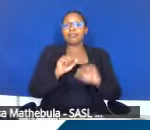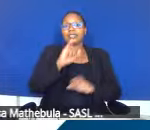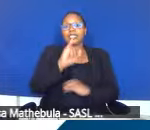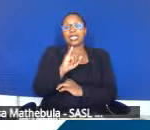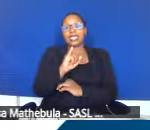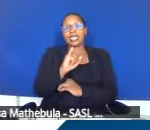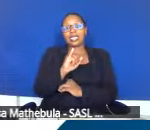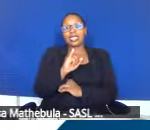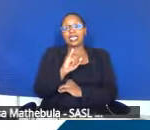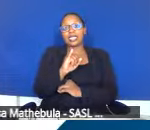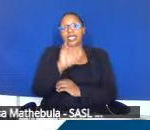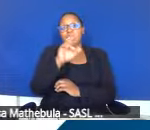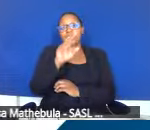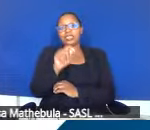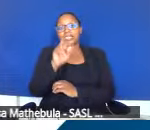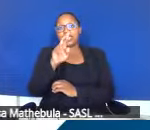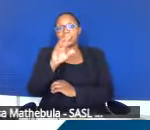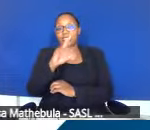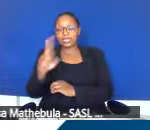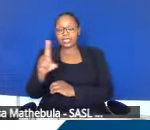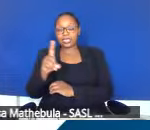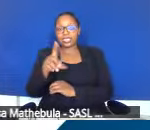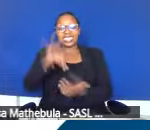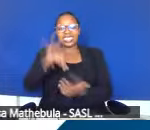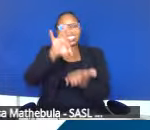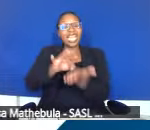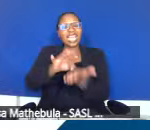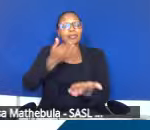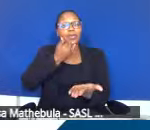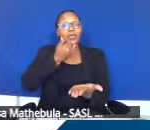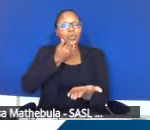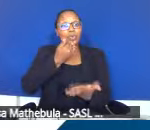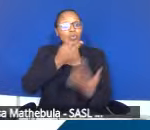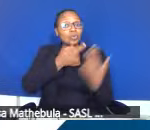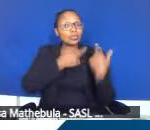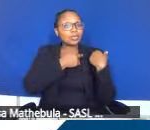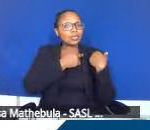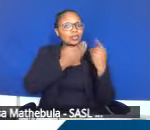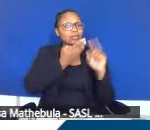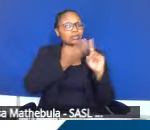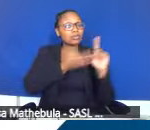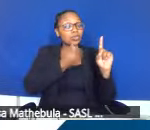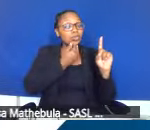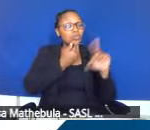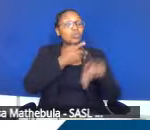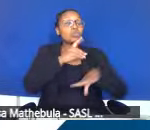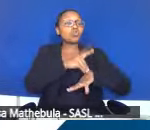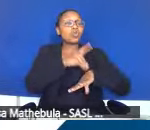by a doctor. Now guys, I had a year or two ago, I